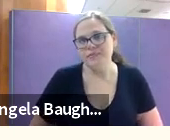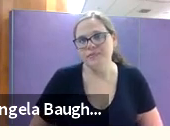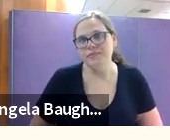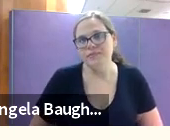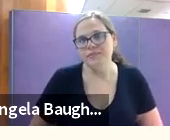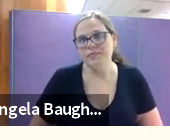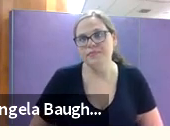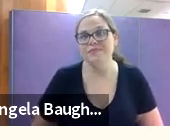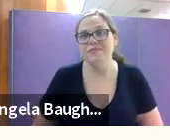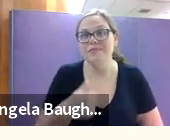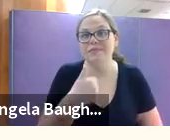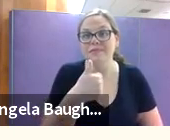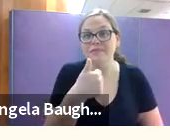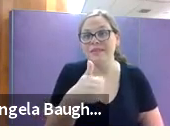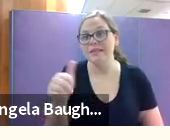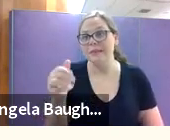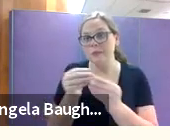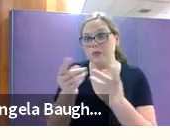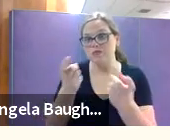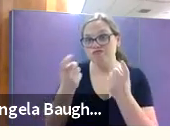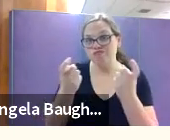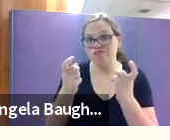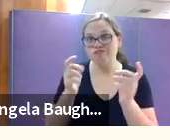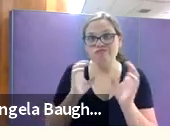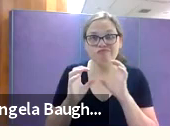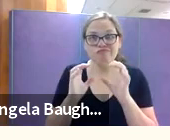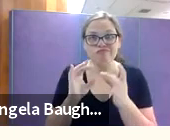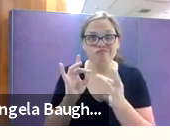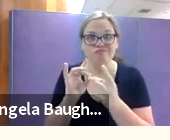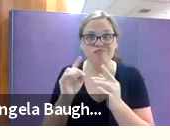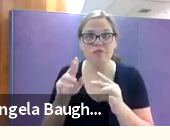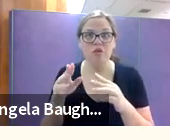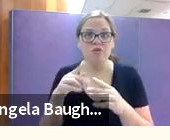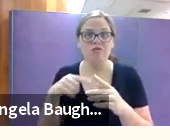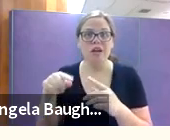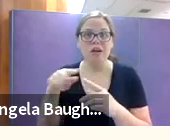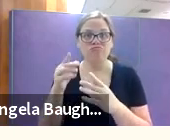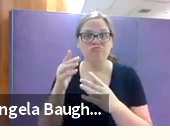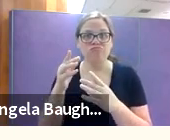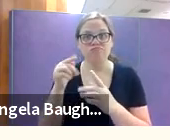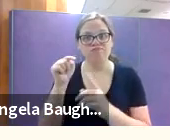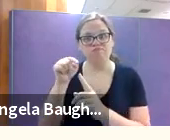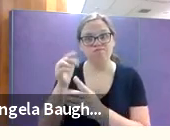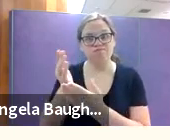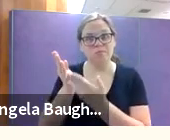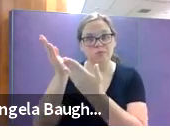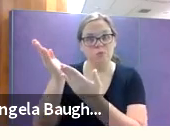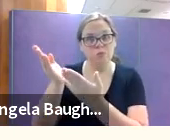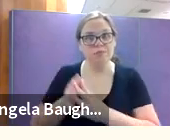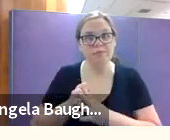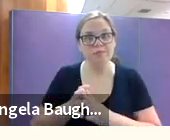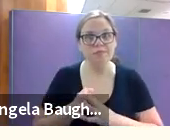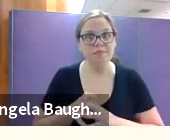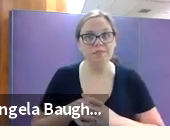All right, any other questions or conversation around the proposal?